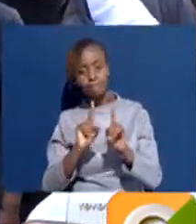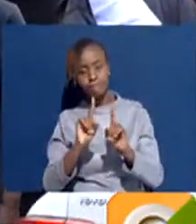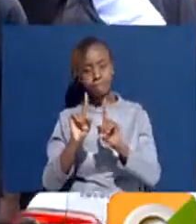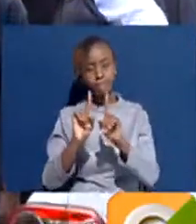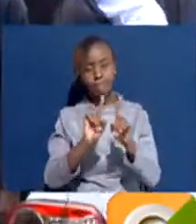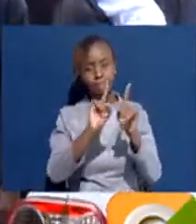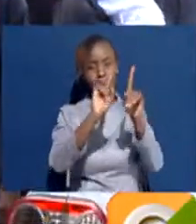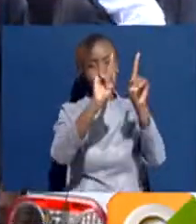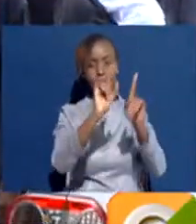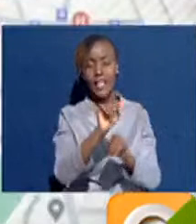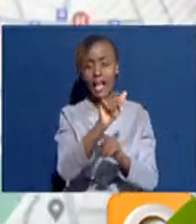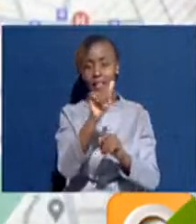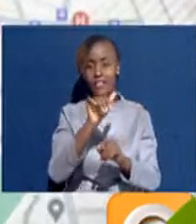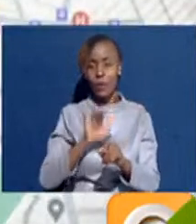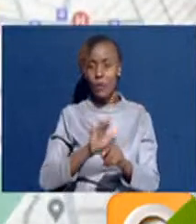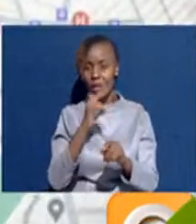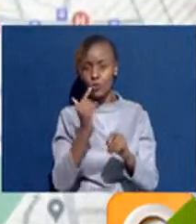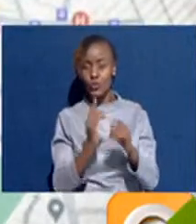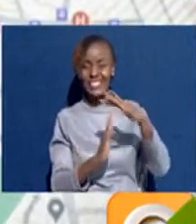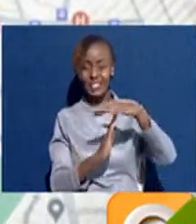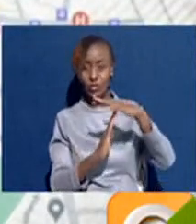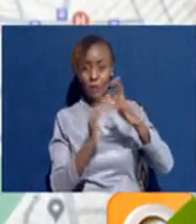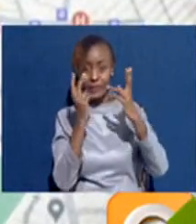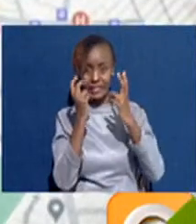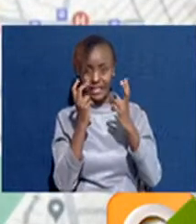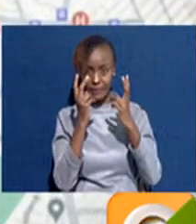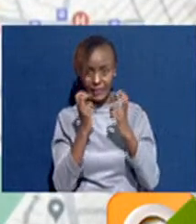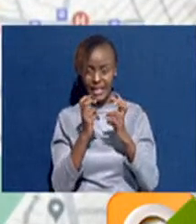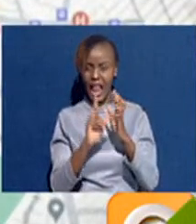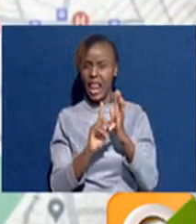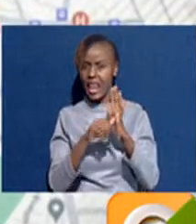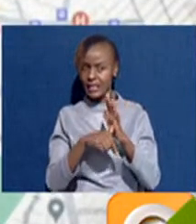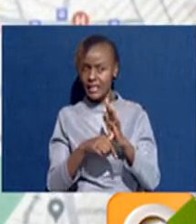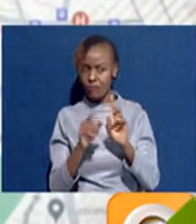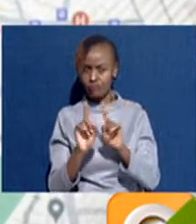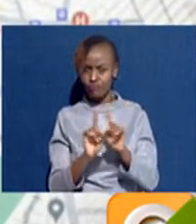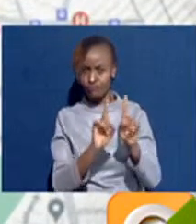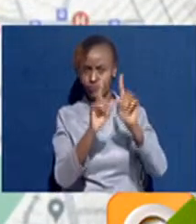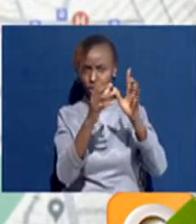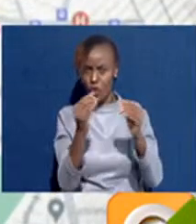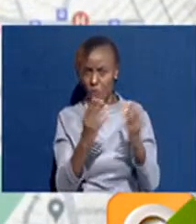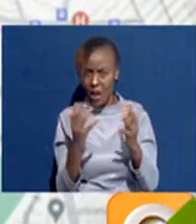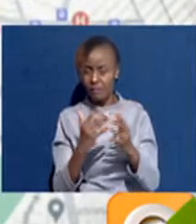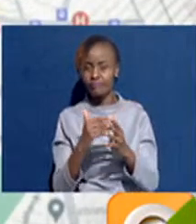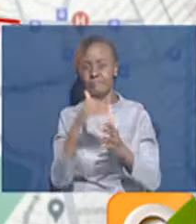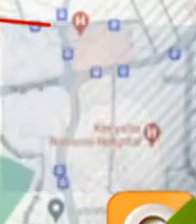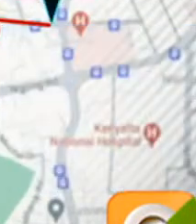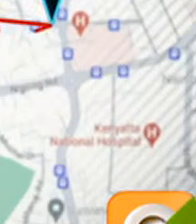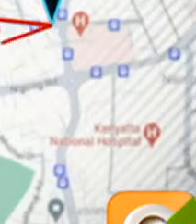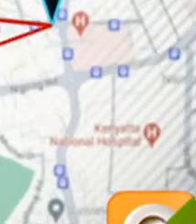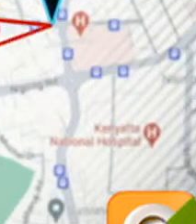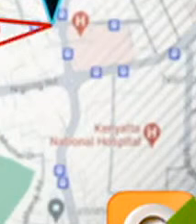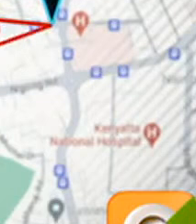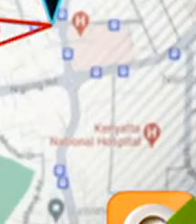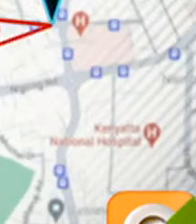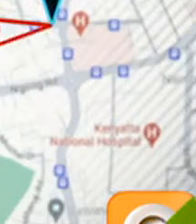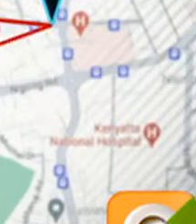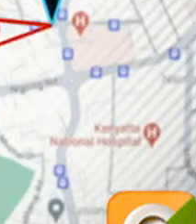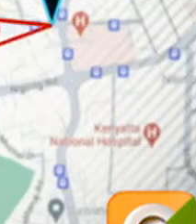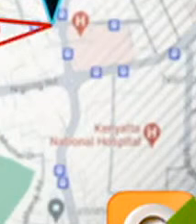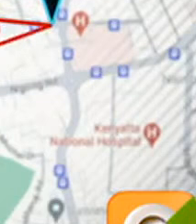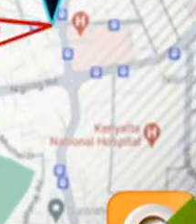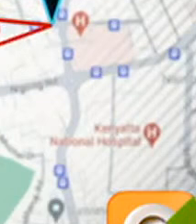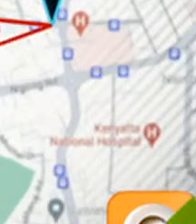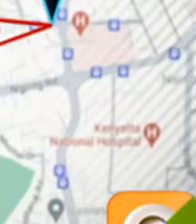believed to be the main suspect. Phone records show they further went to another entertainment joint along Kilimani Road before